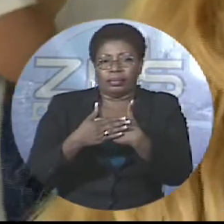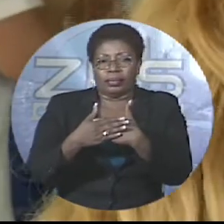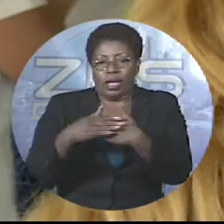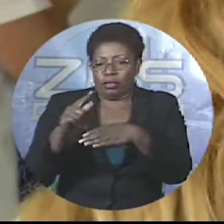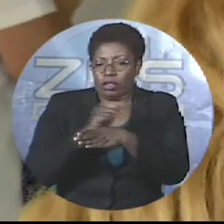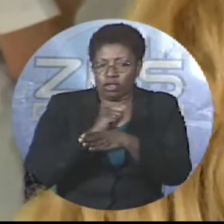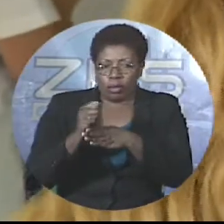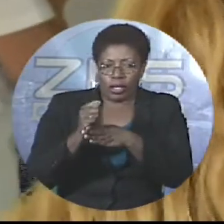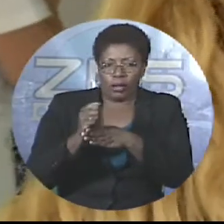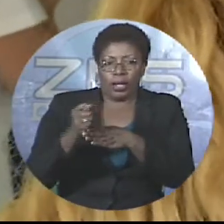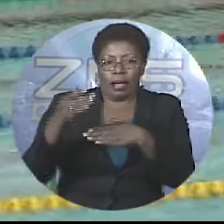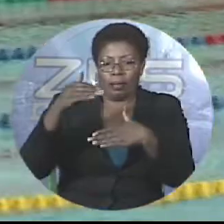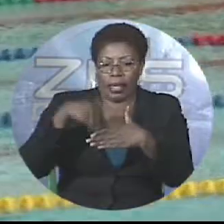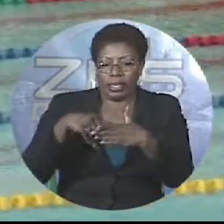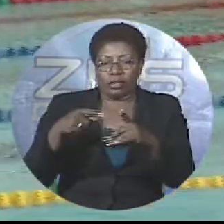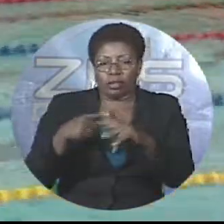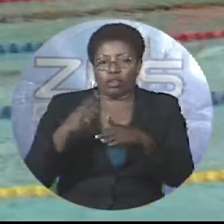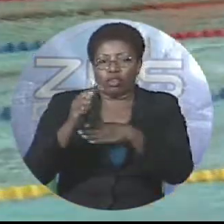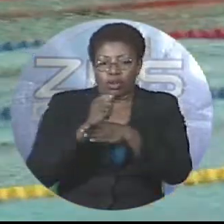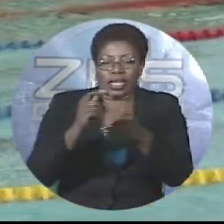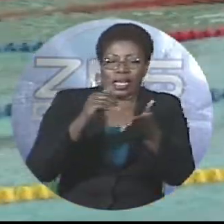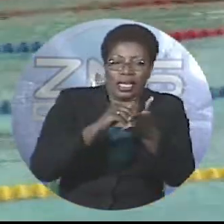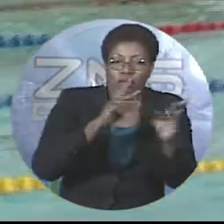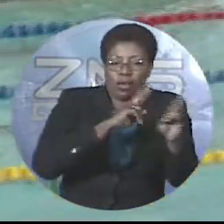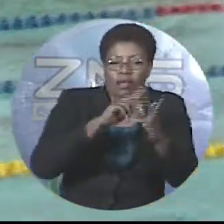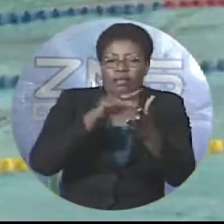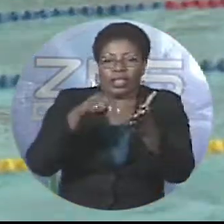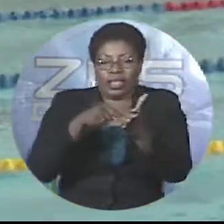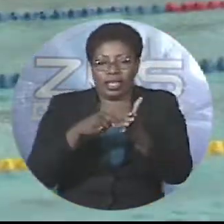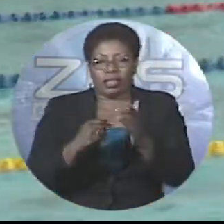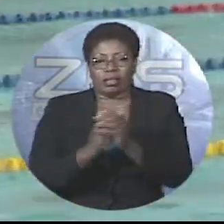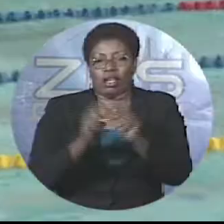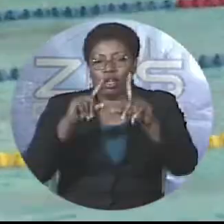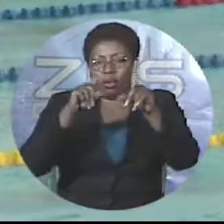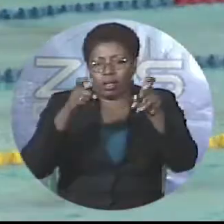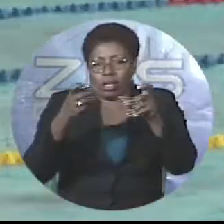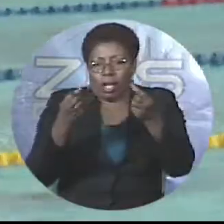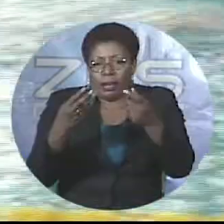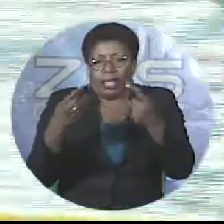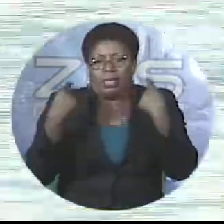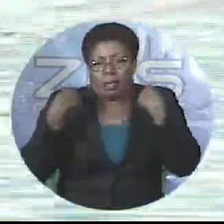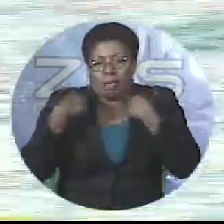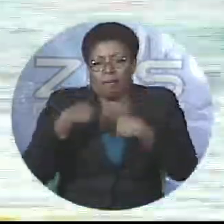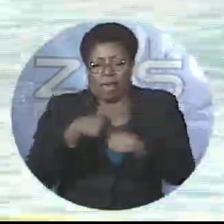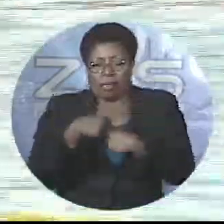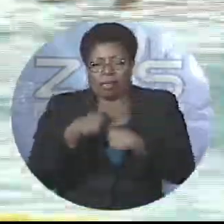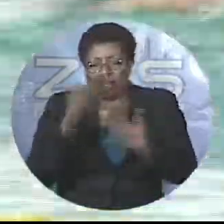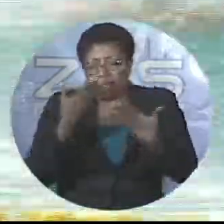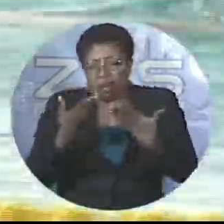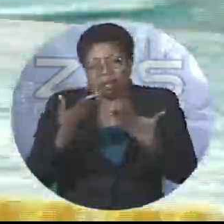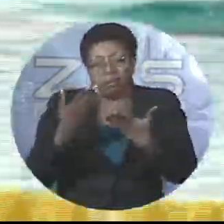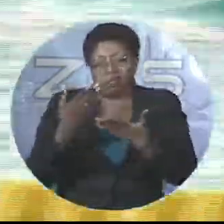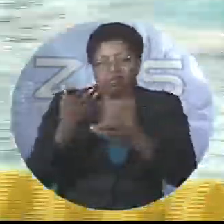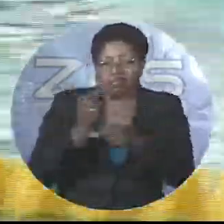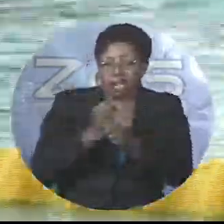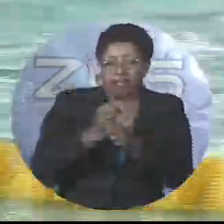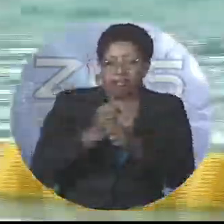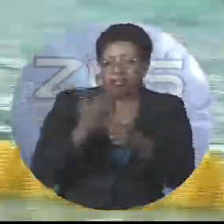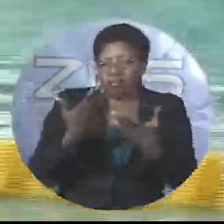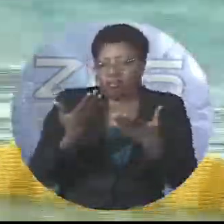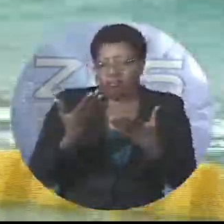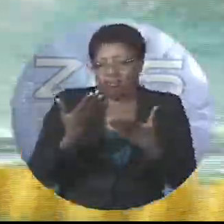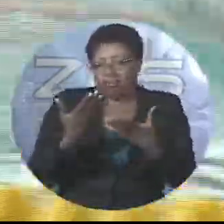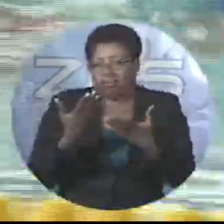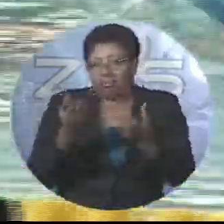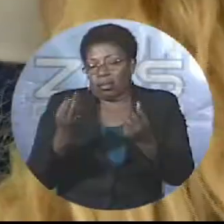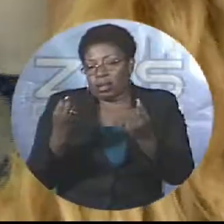Israel. And then we've had to get back into training ready for this meet. So how many medals we can expect from you? Gold, silver, bronze or a